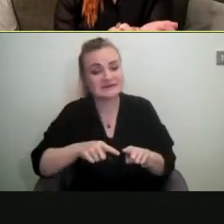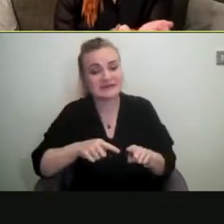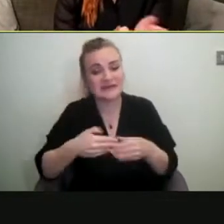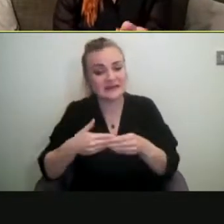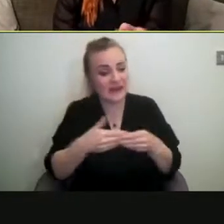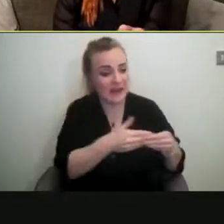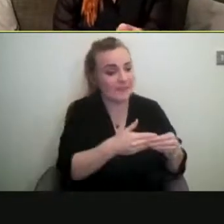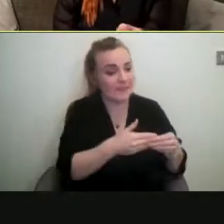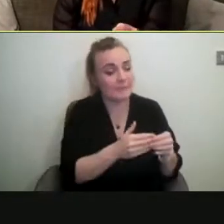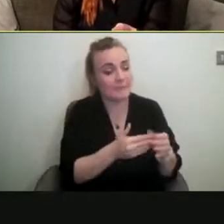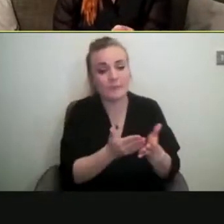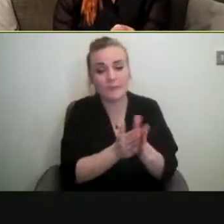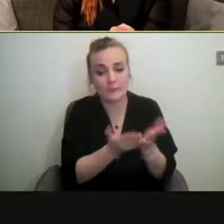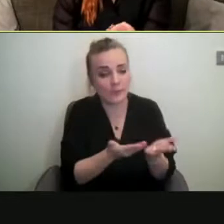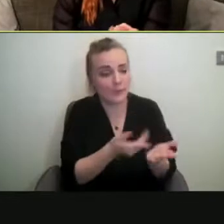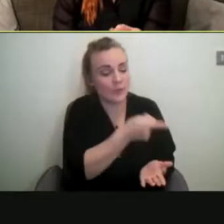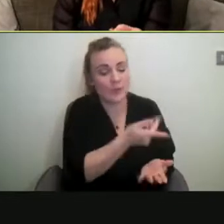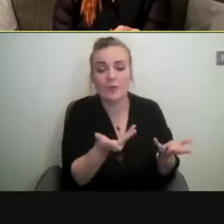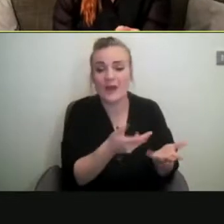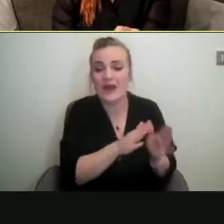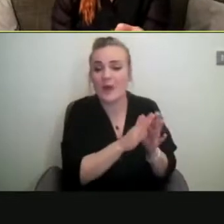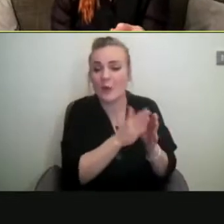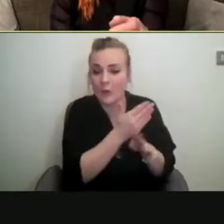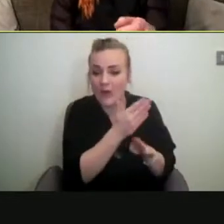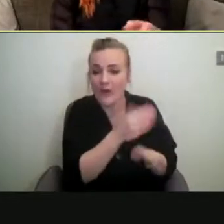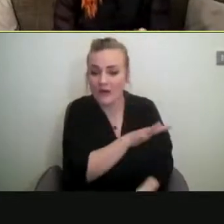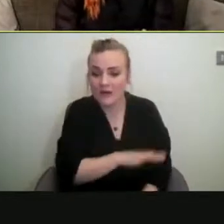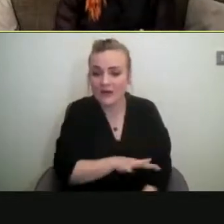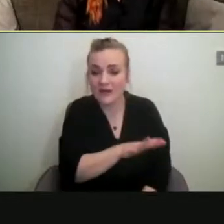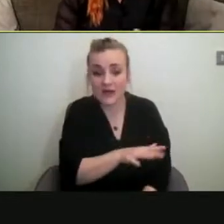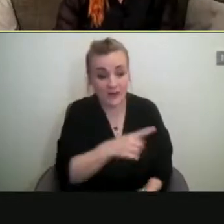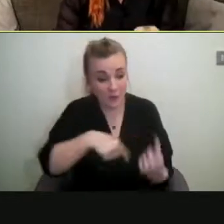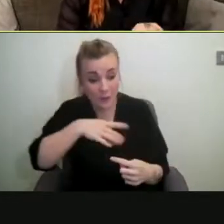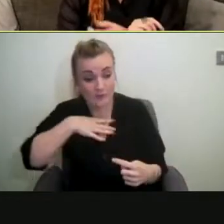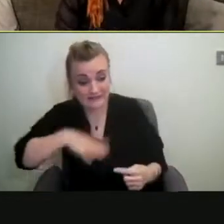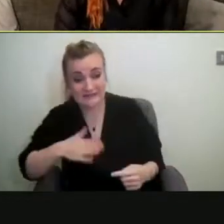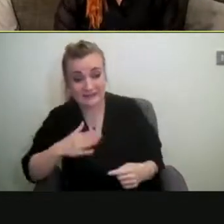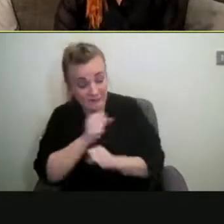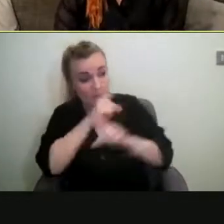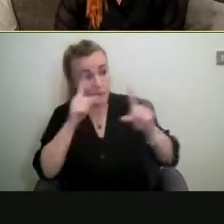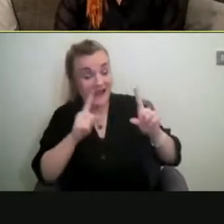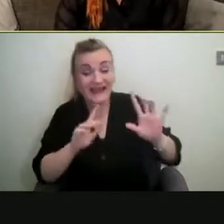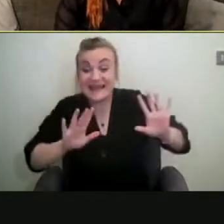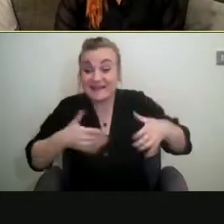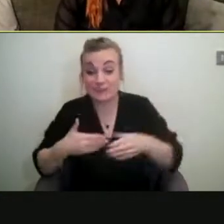guideline as well that people should be aware of in leadership roles.